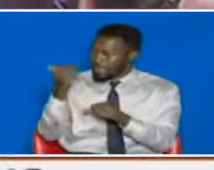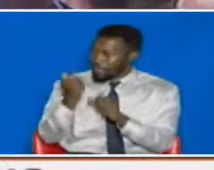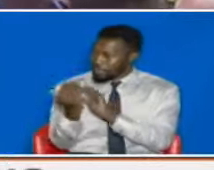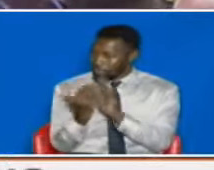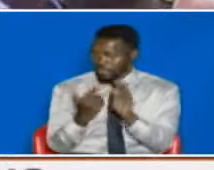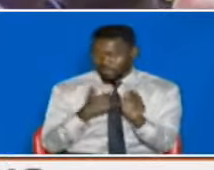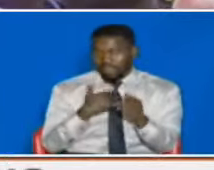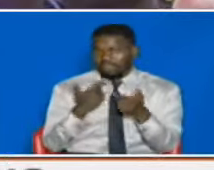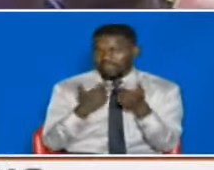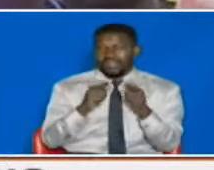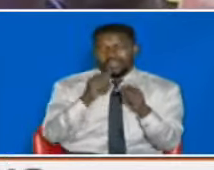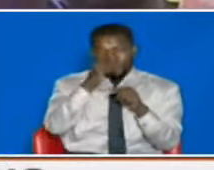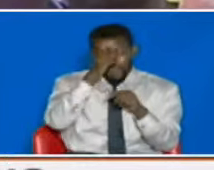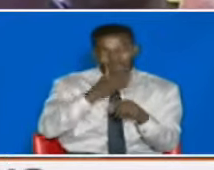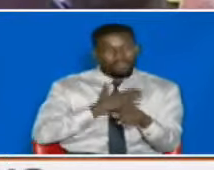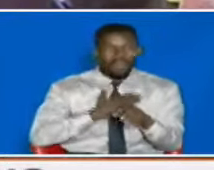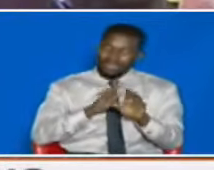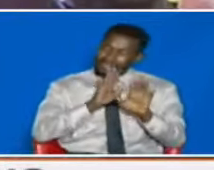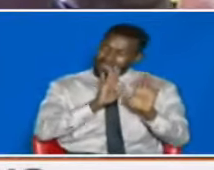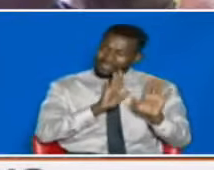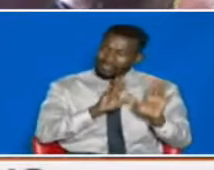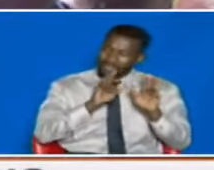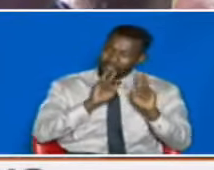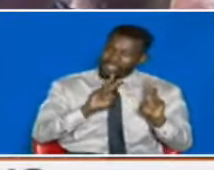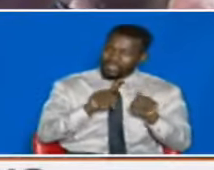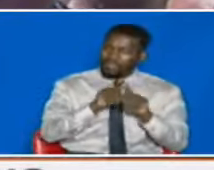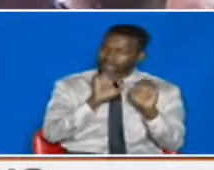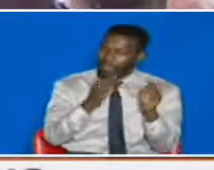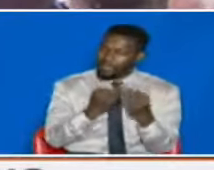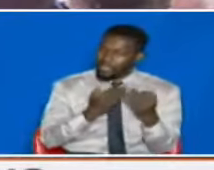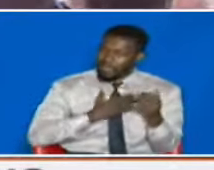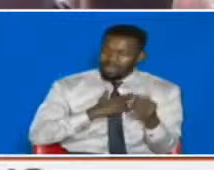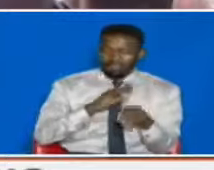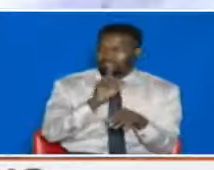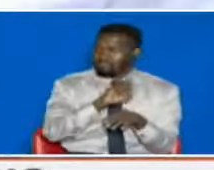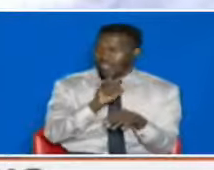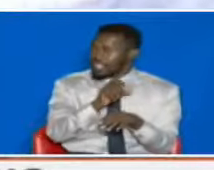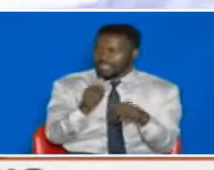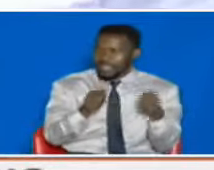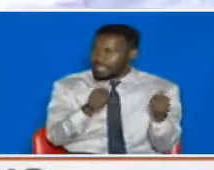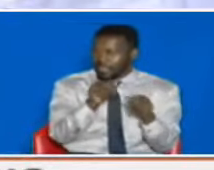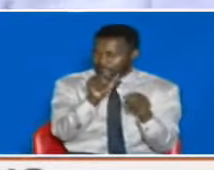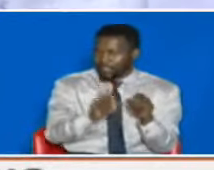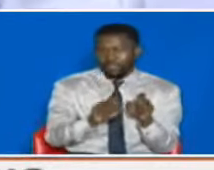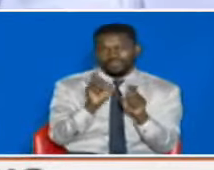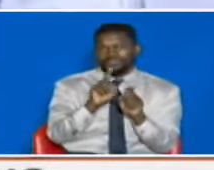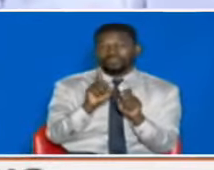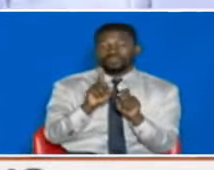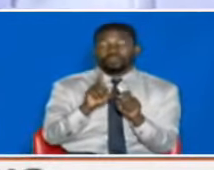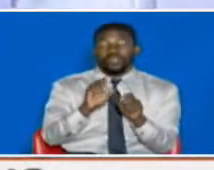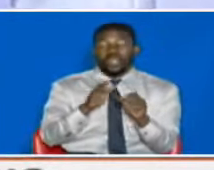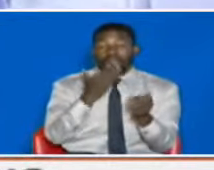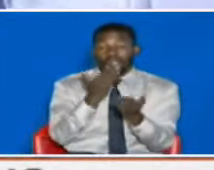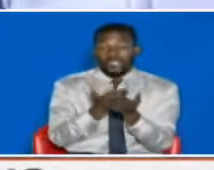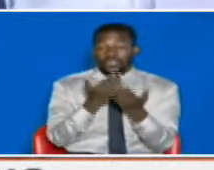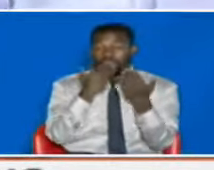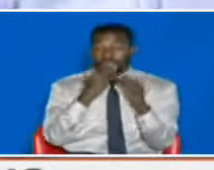Don't go after my father, don't go after my family, don't go after anybody else. We made an application,